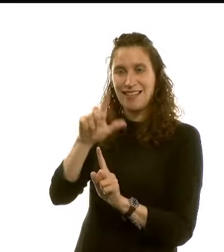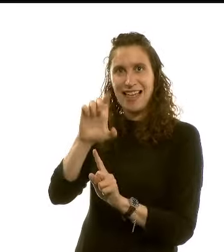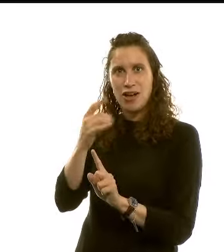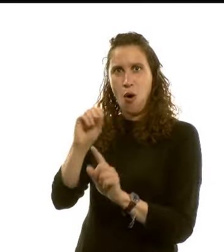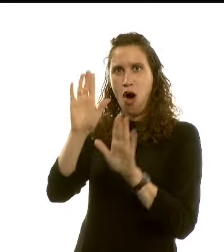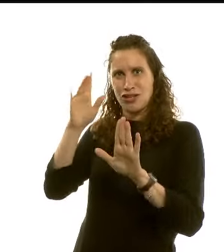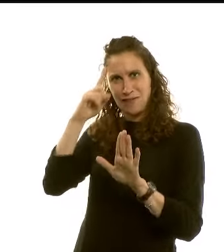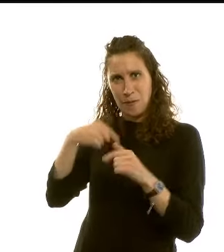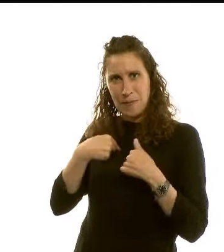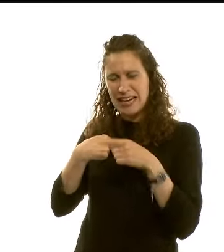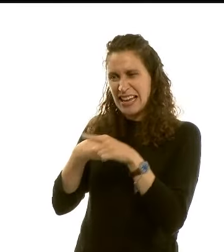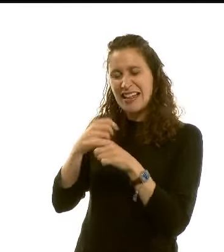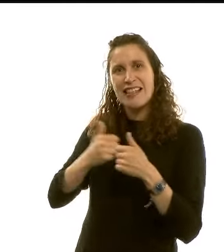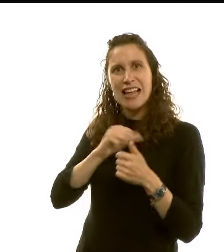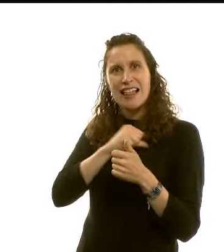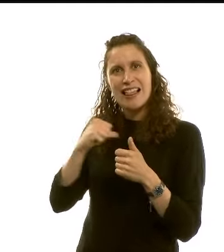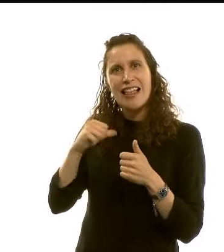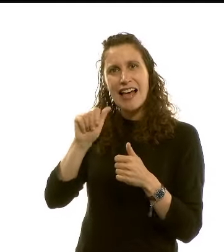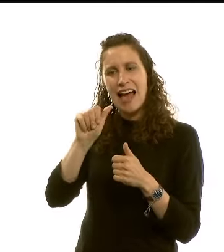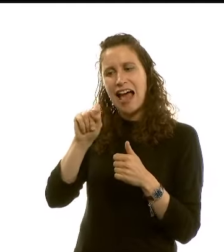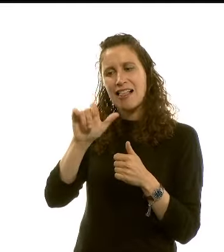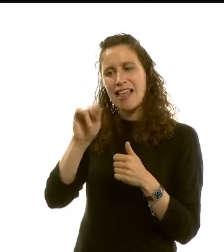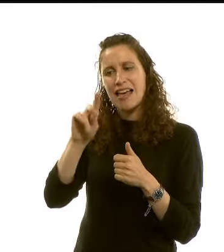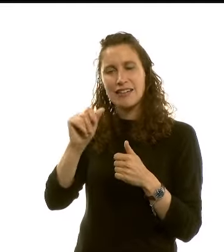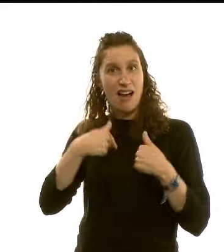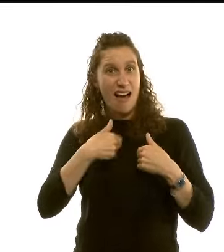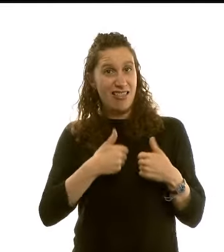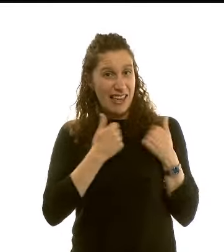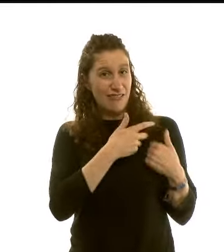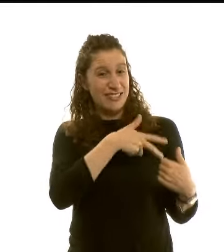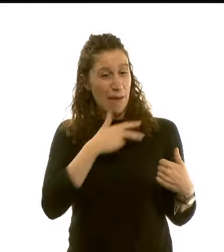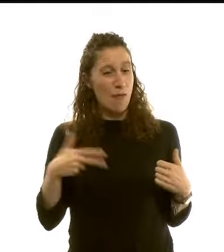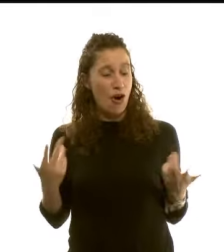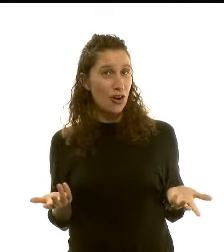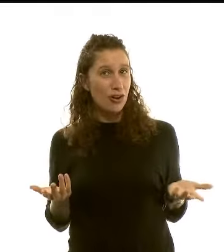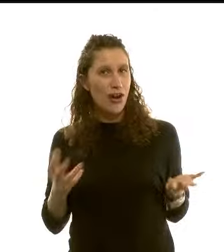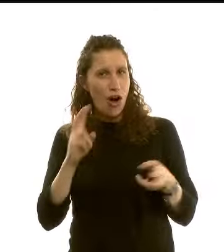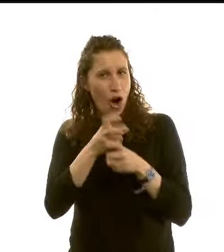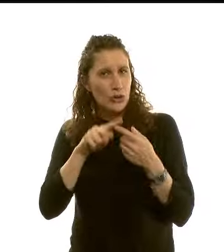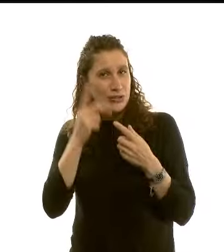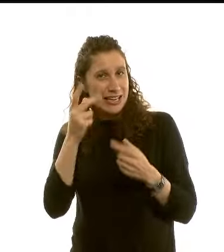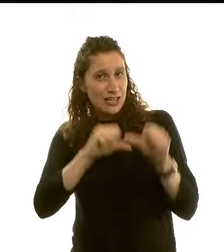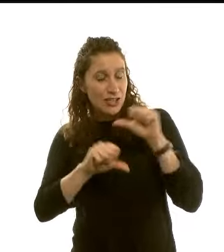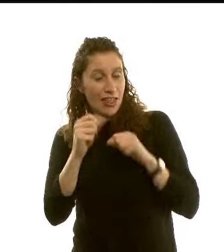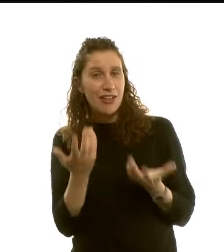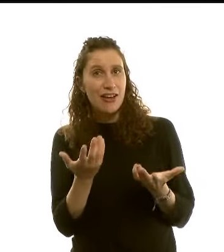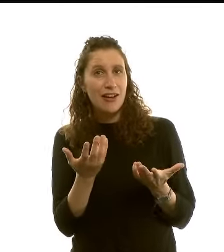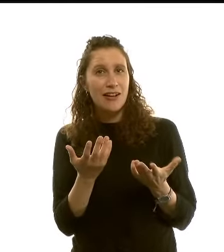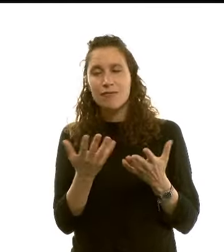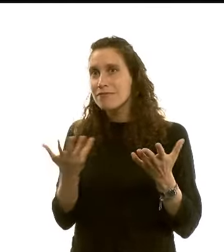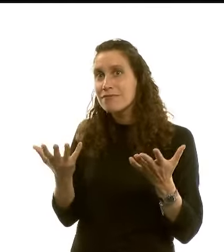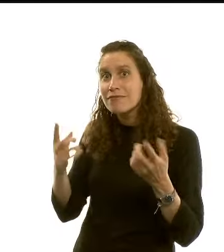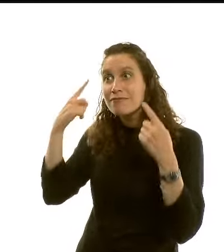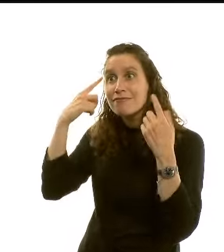in Denmark. It's a little bit hard for us to see each other too often. So we're nearly finished here. What do you think, Kat? It's great.